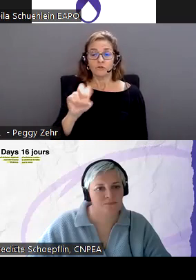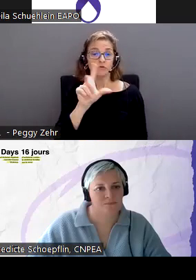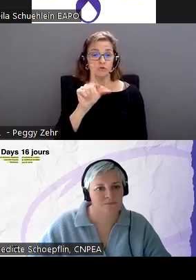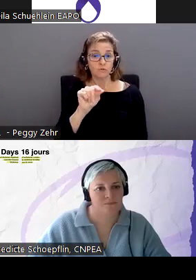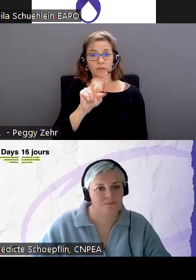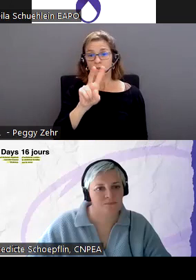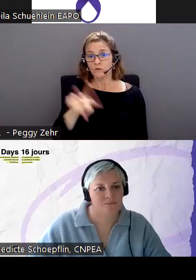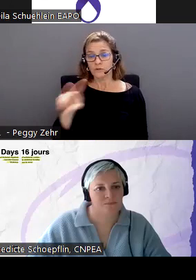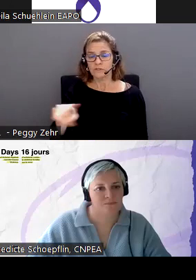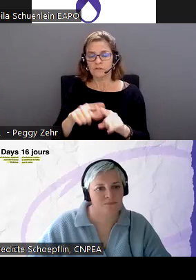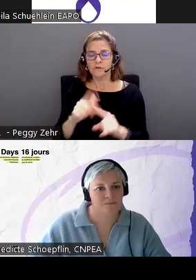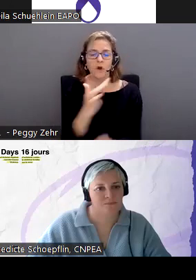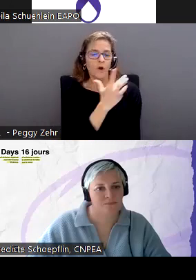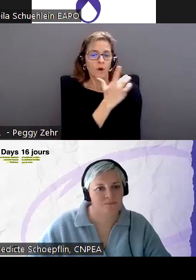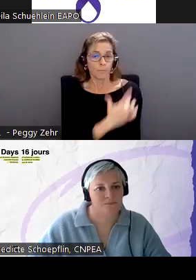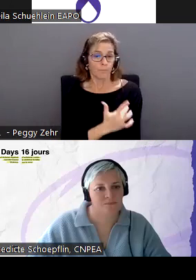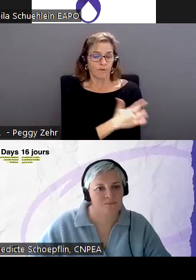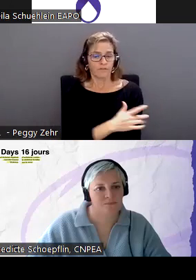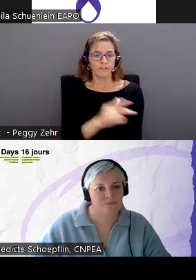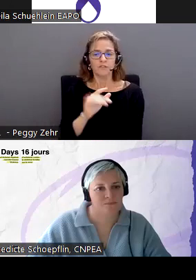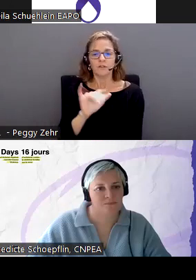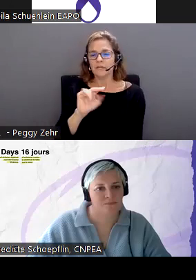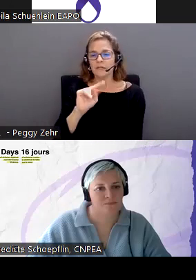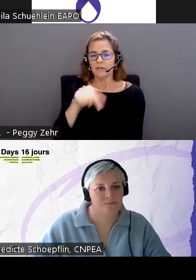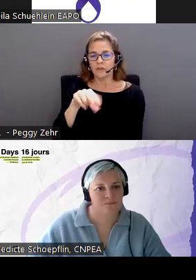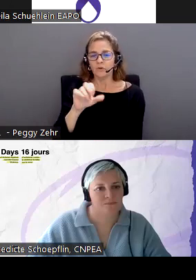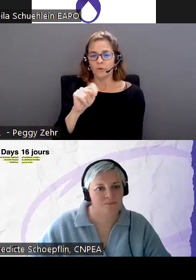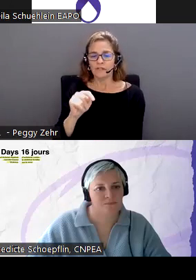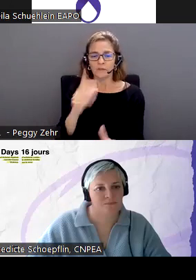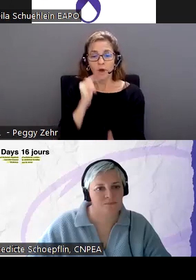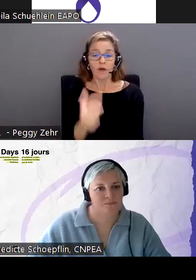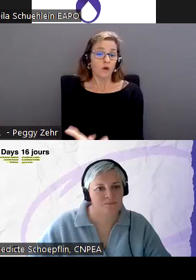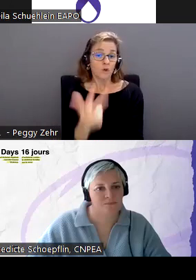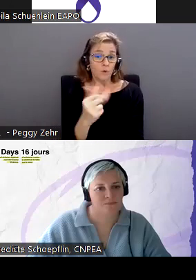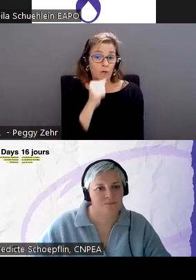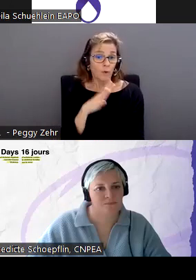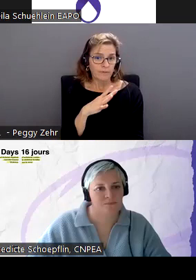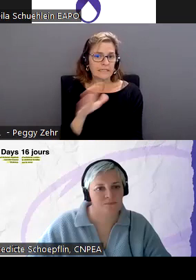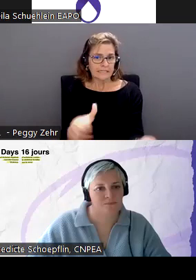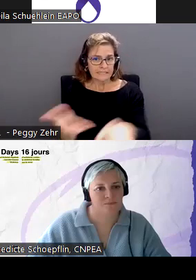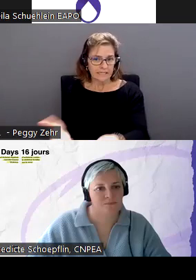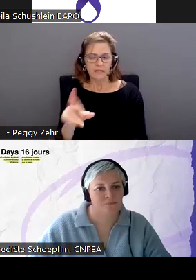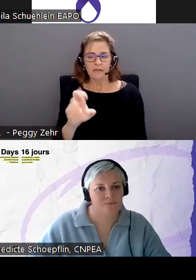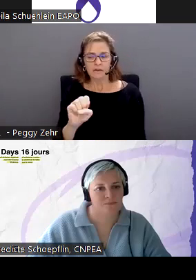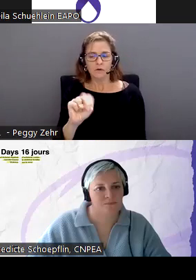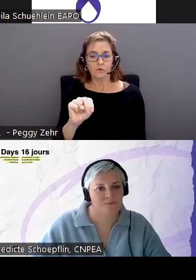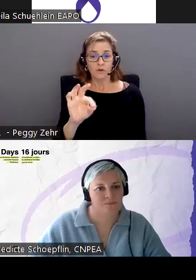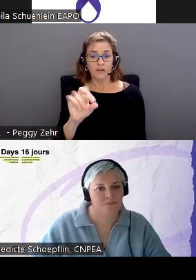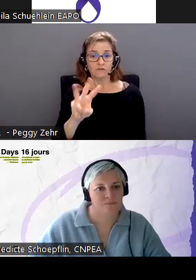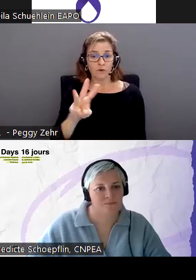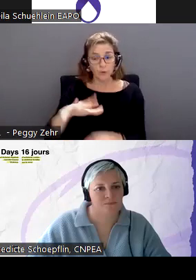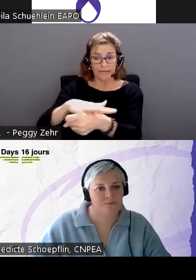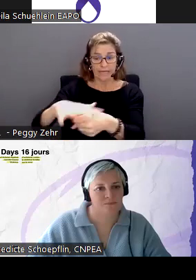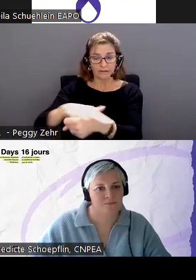a provincial inquest into the murders of 3 women who were killed in Renfrew County by a man they'd had a relationship